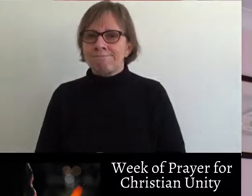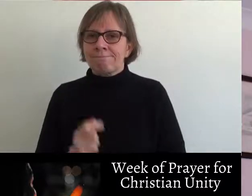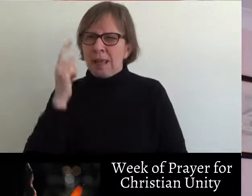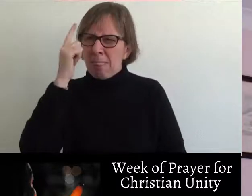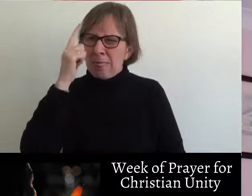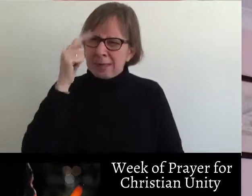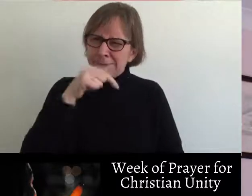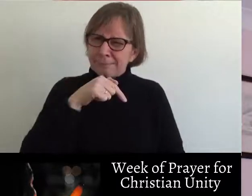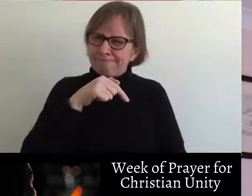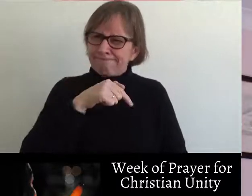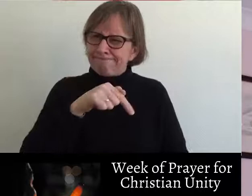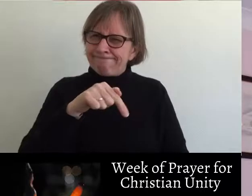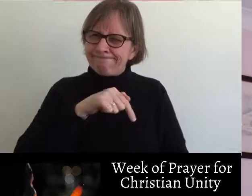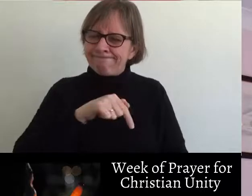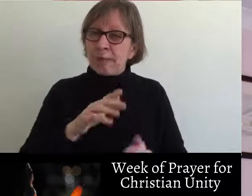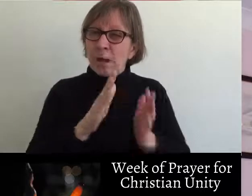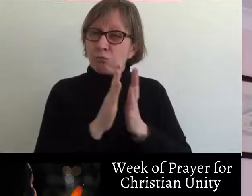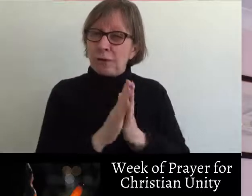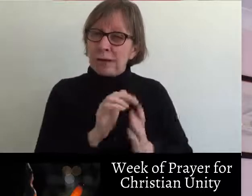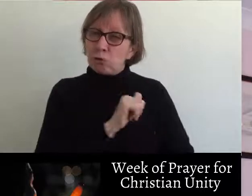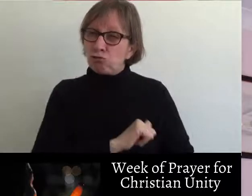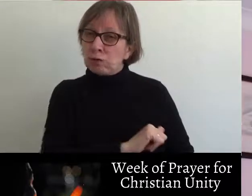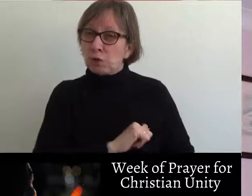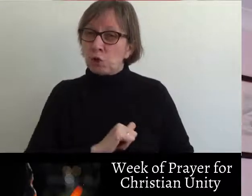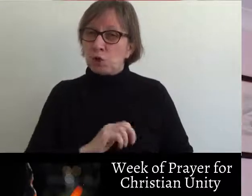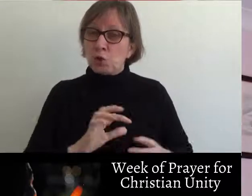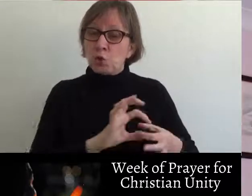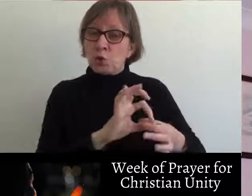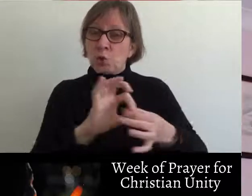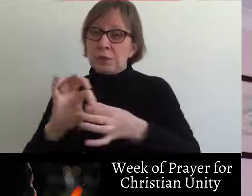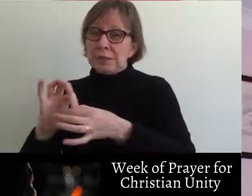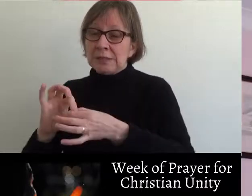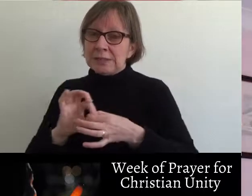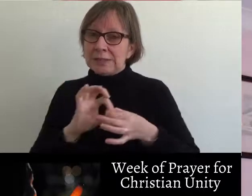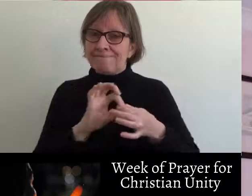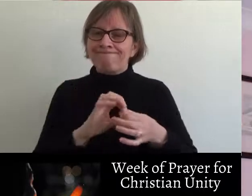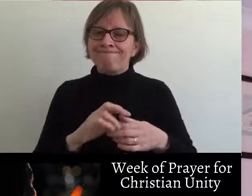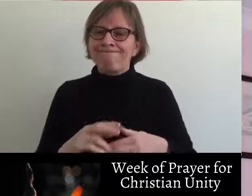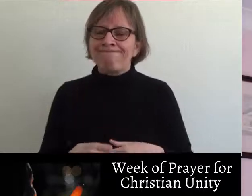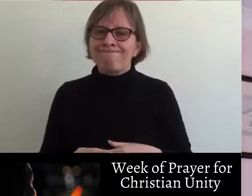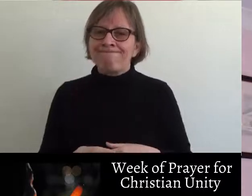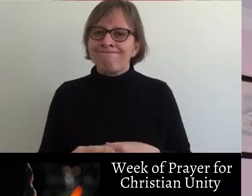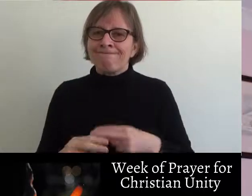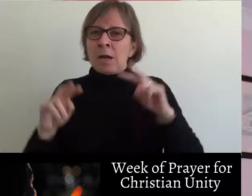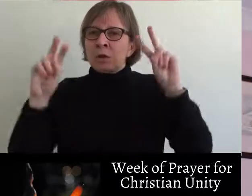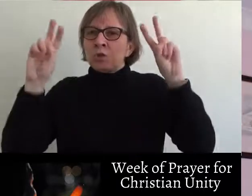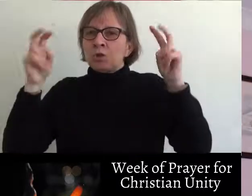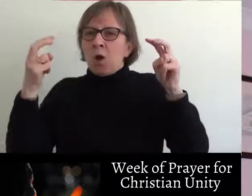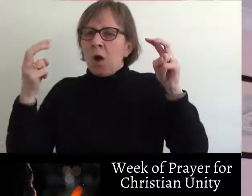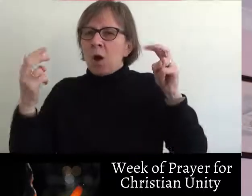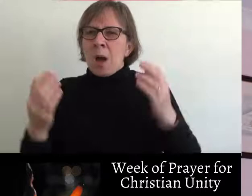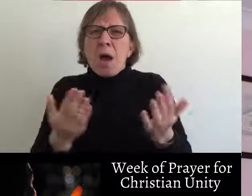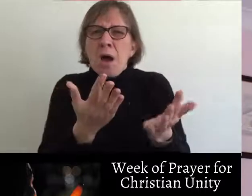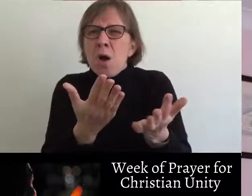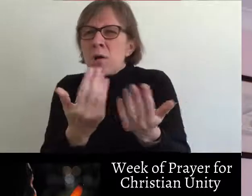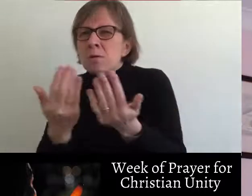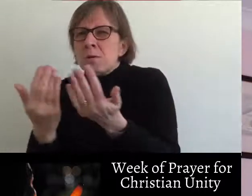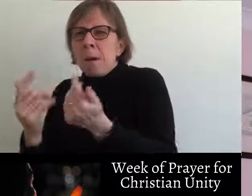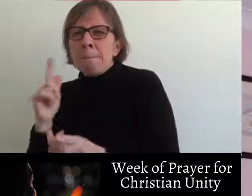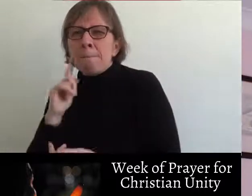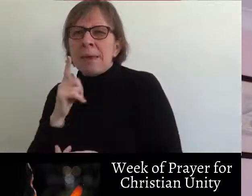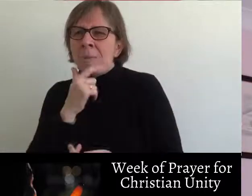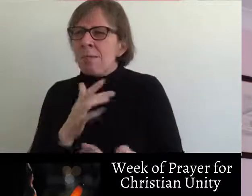Christian unity, let's start by singing the song, Come, People of the Risen King. We are joining with